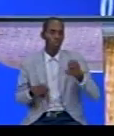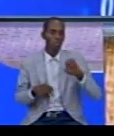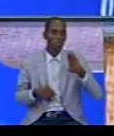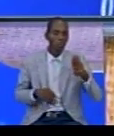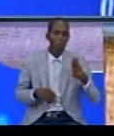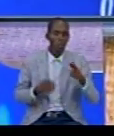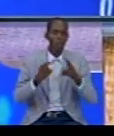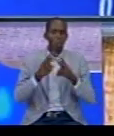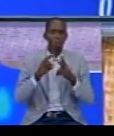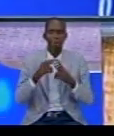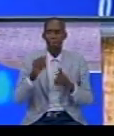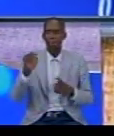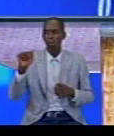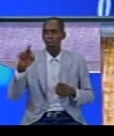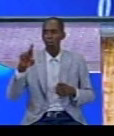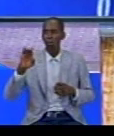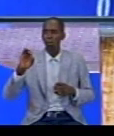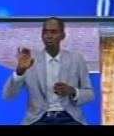any other